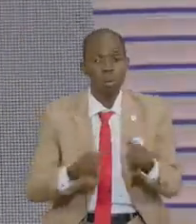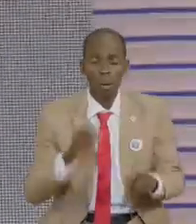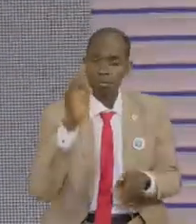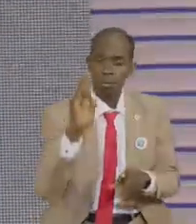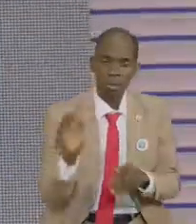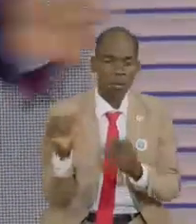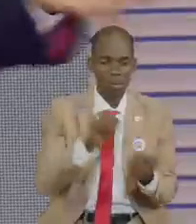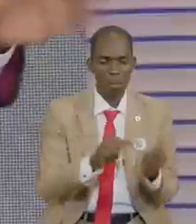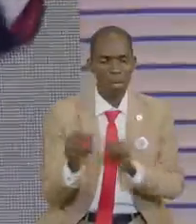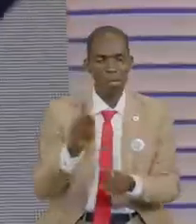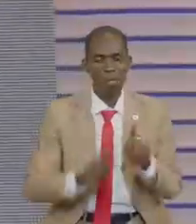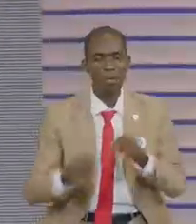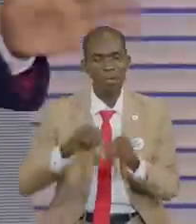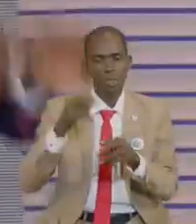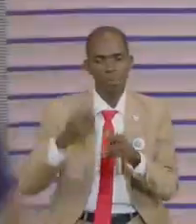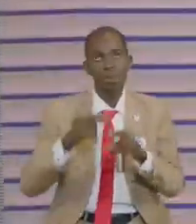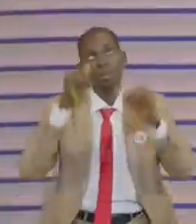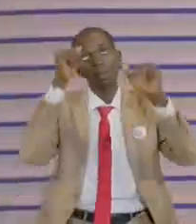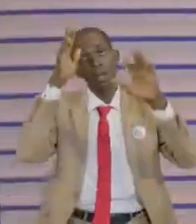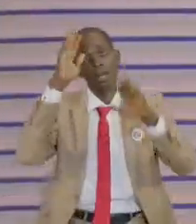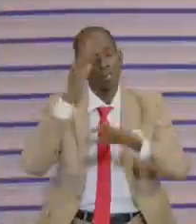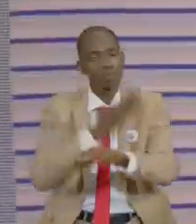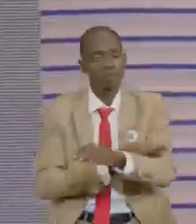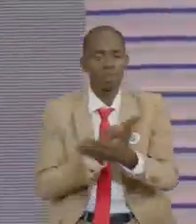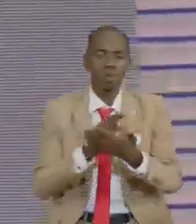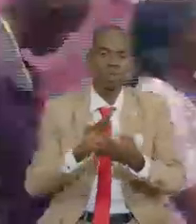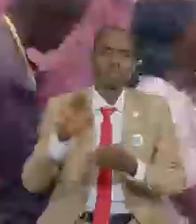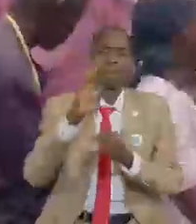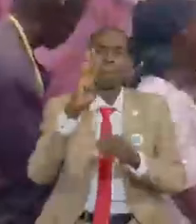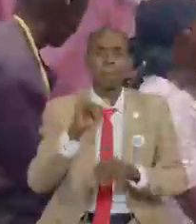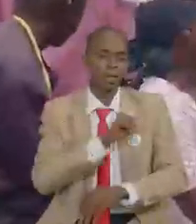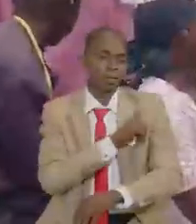Son, and the Holy Spirit by the authority of Jesus.